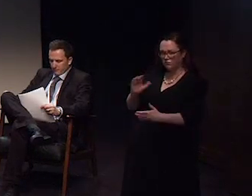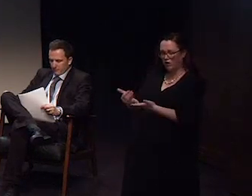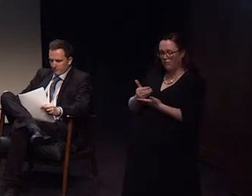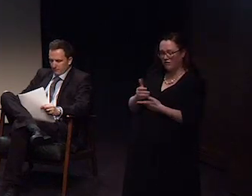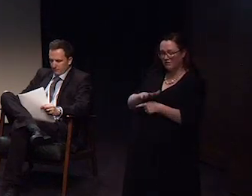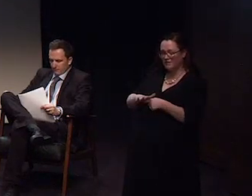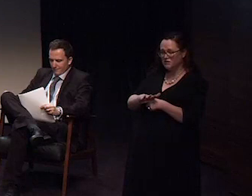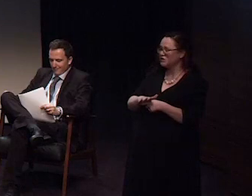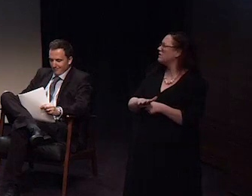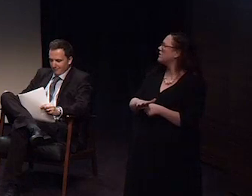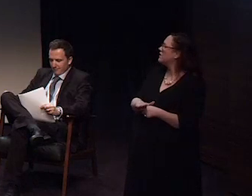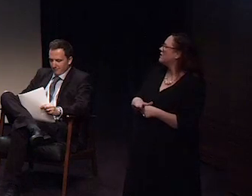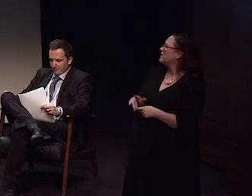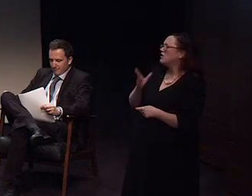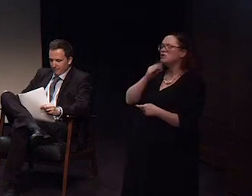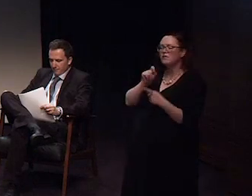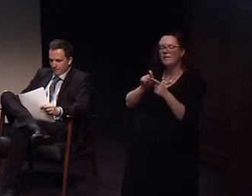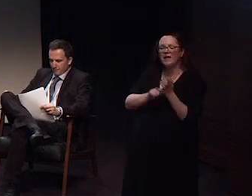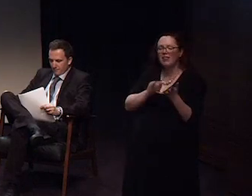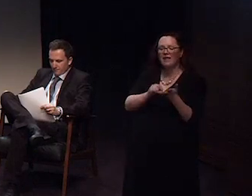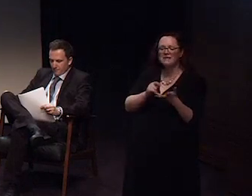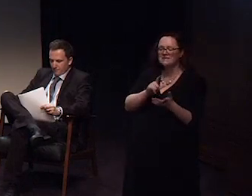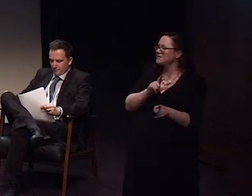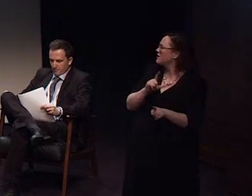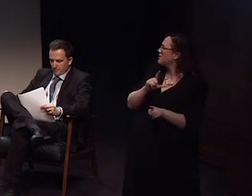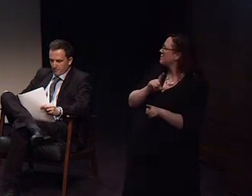the PLS because citizens remember and do it on their own.